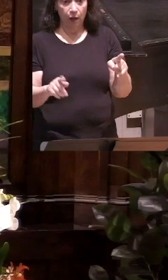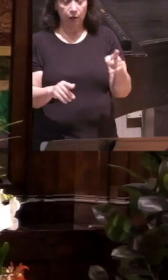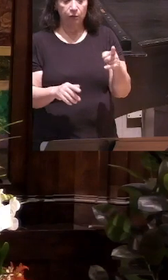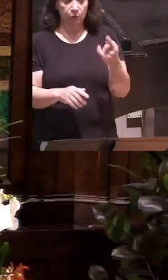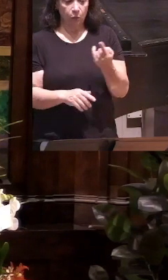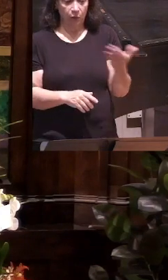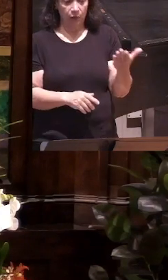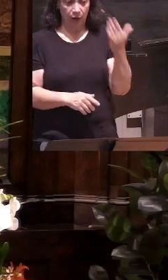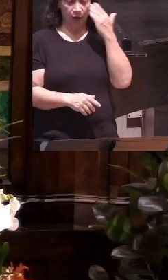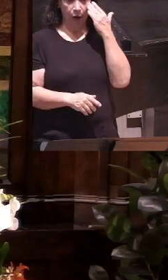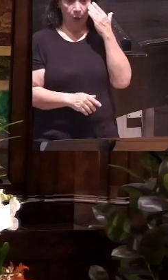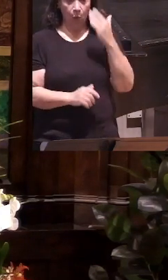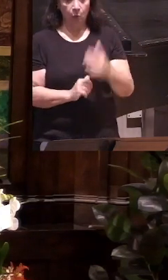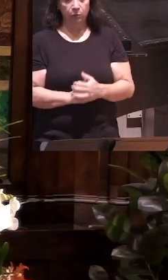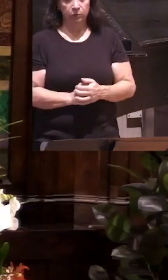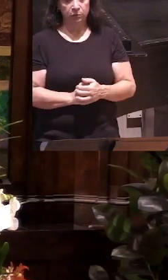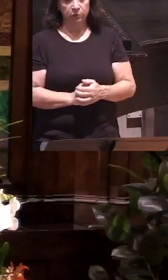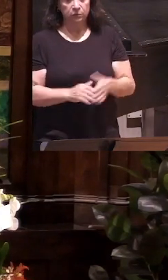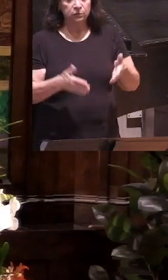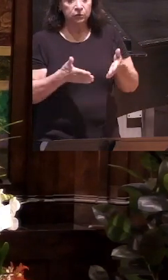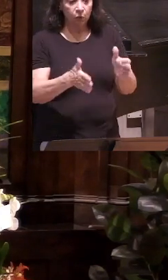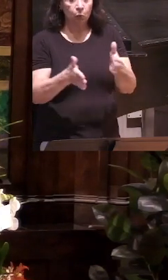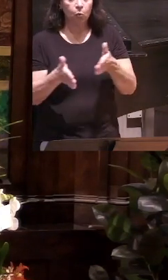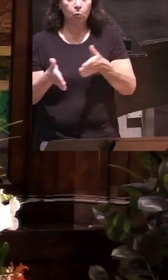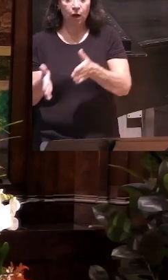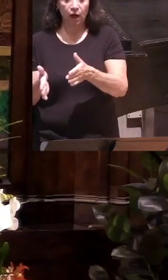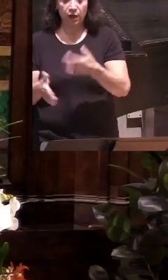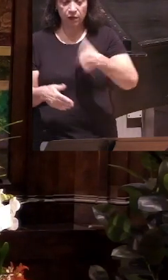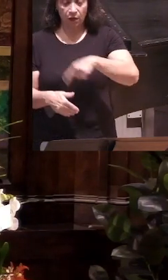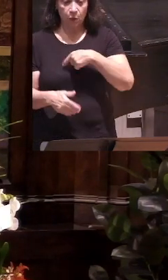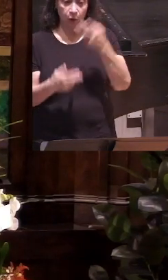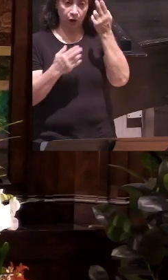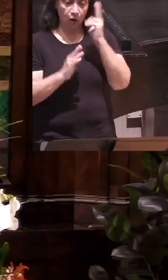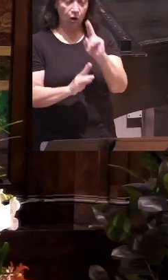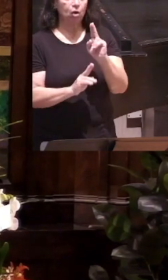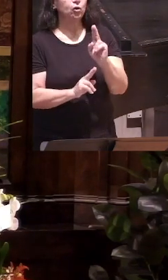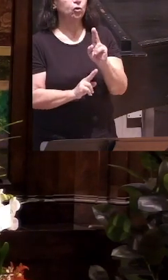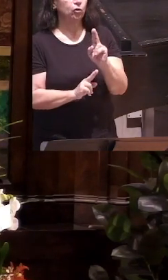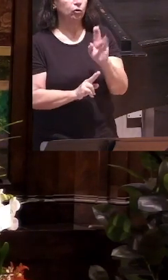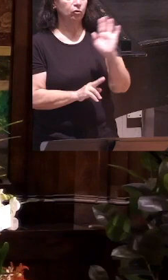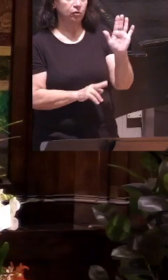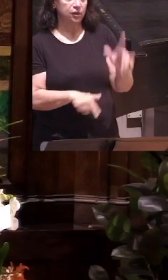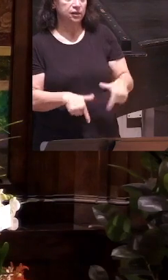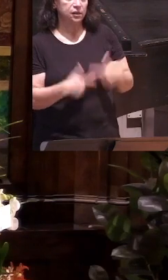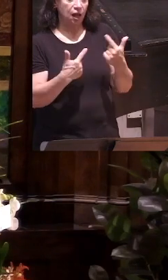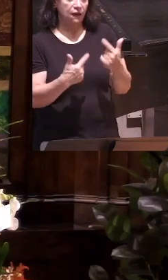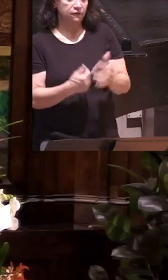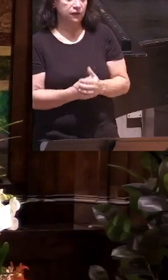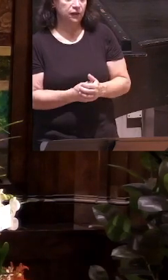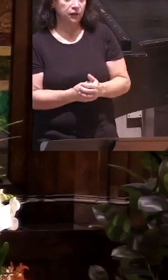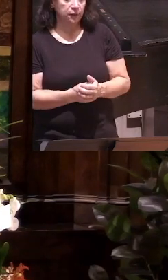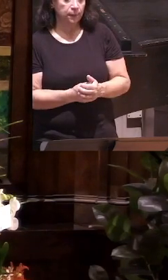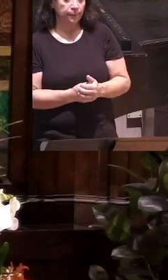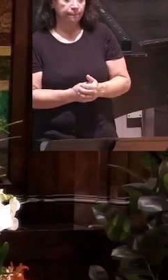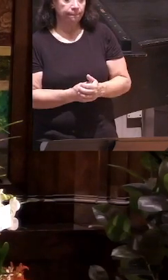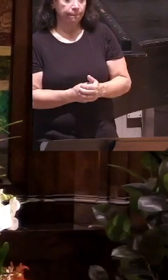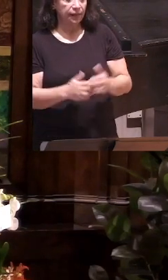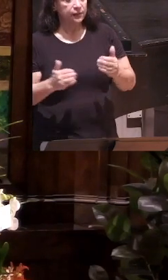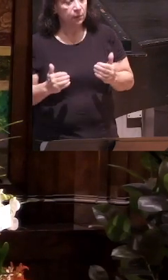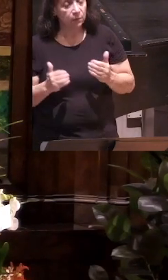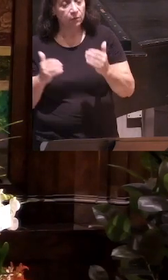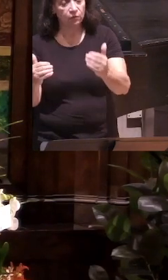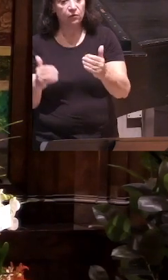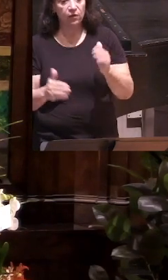know is that the way in which we honor Earl's life is by carrying forth